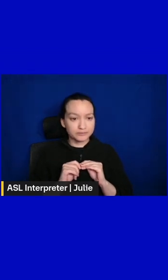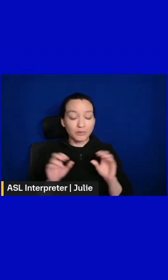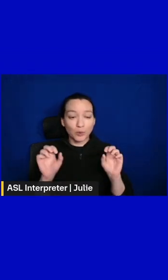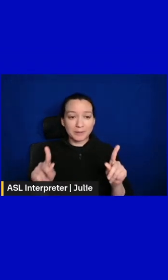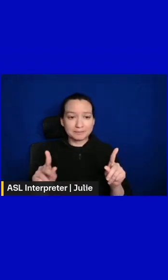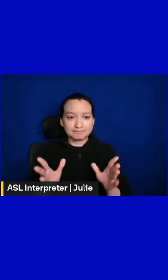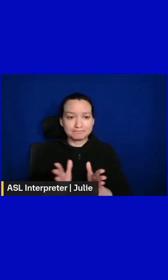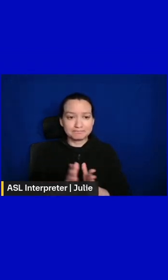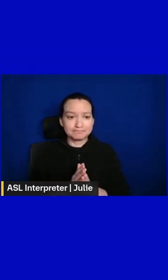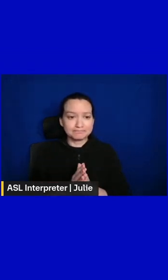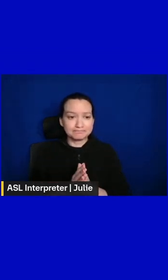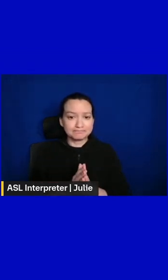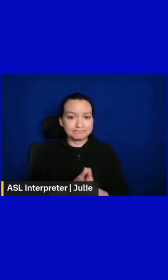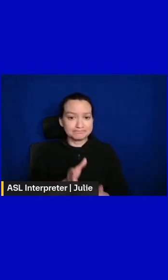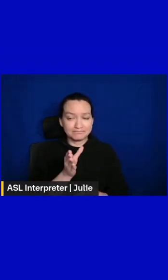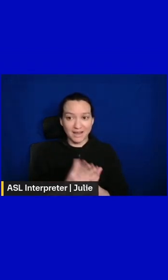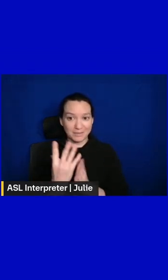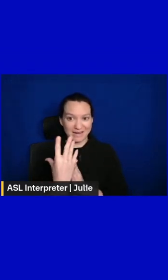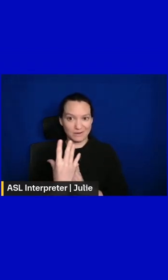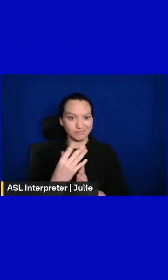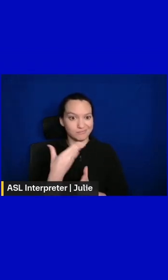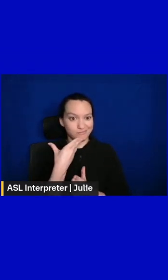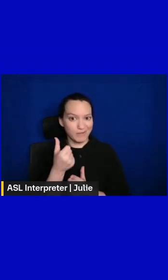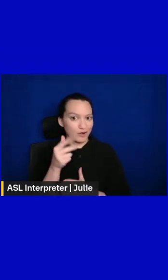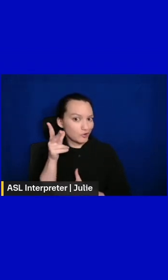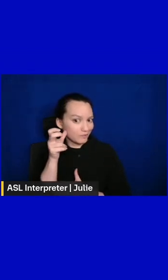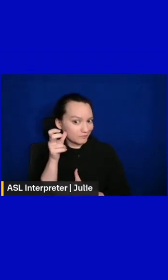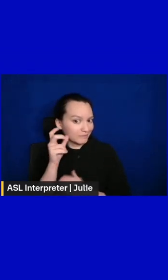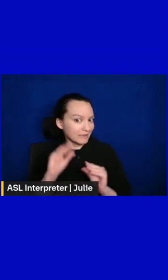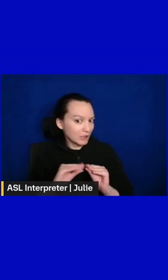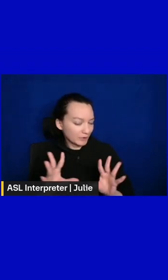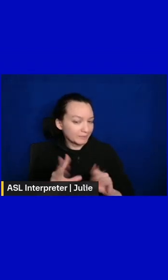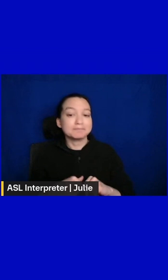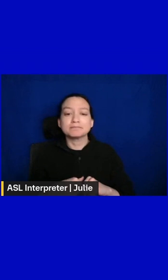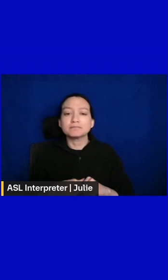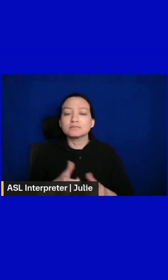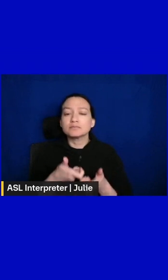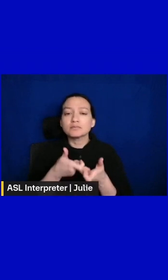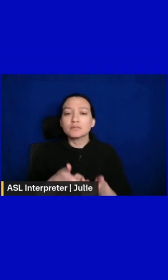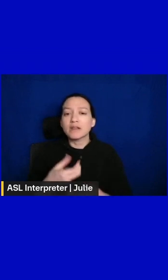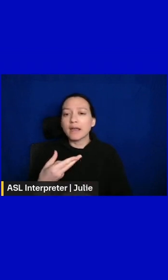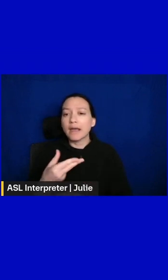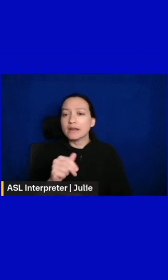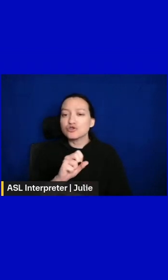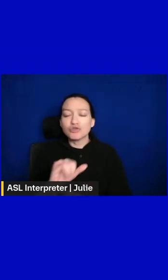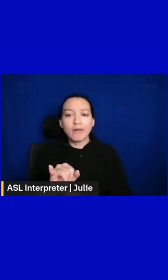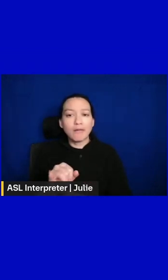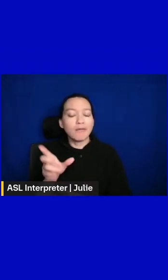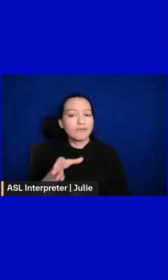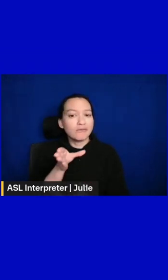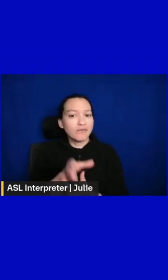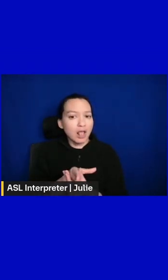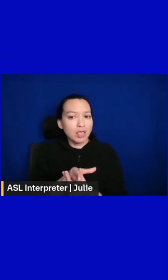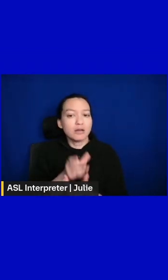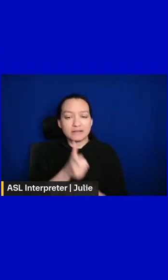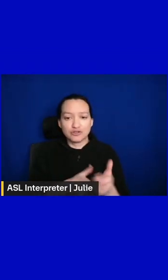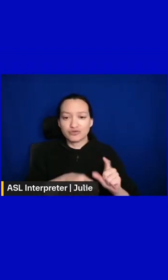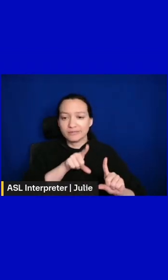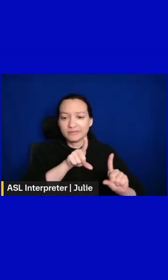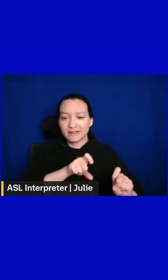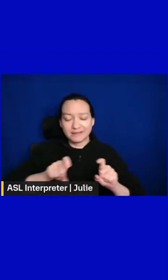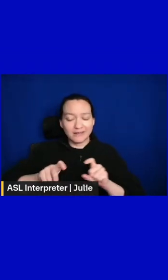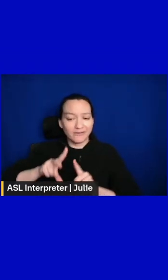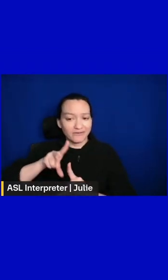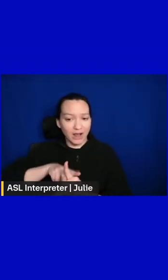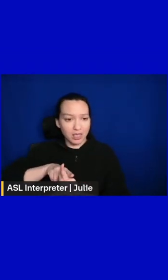going to stop my game so we can get good audio out of this. But according to Hashi, we get one state file for each test file,